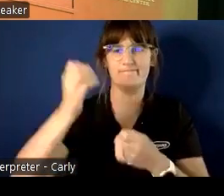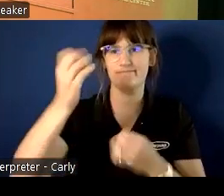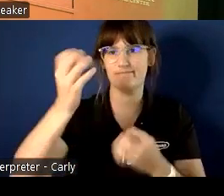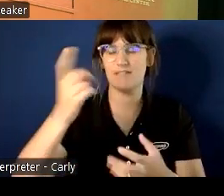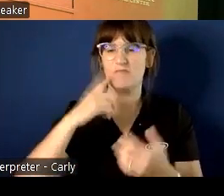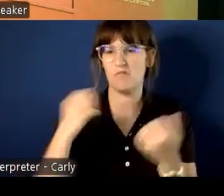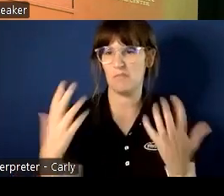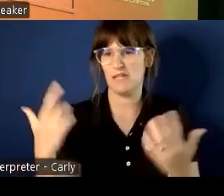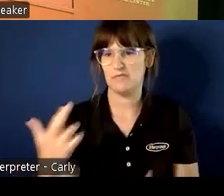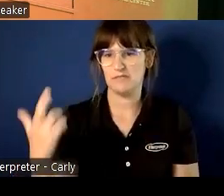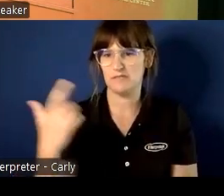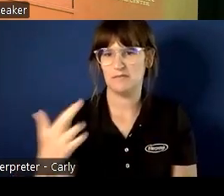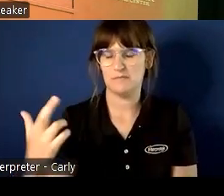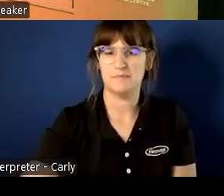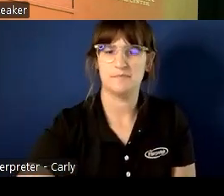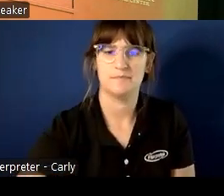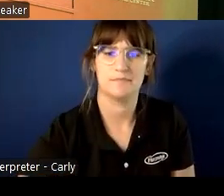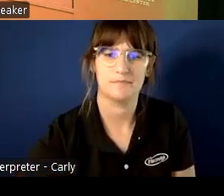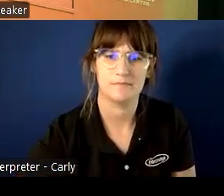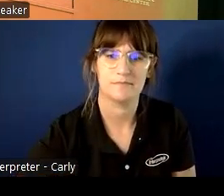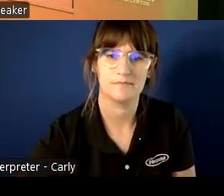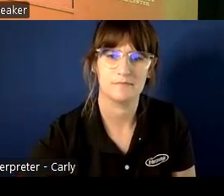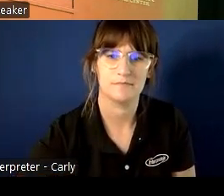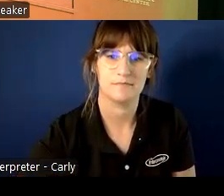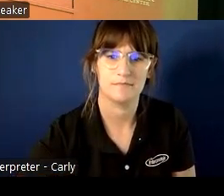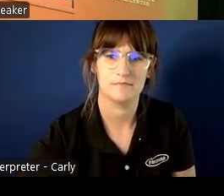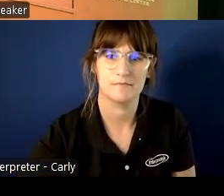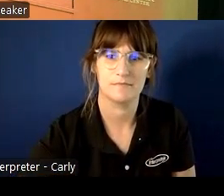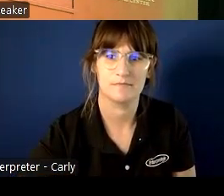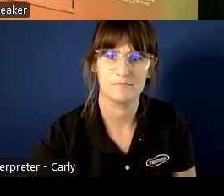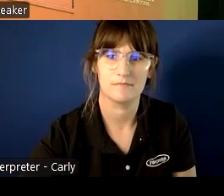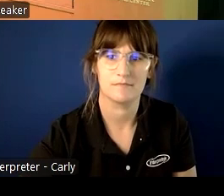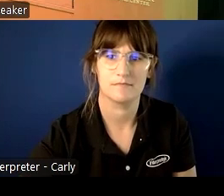reasons, but they were willing to share that information with us.